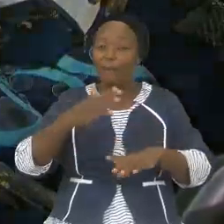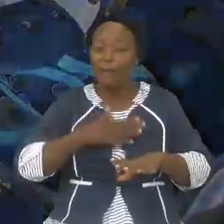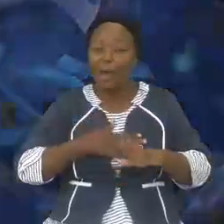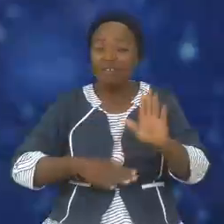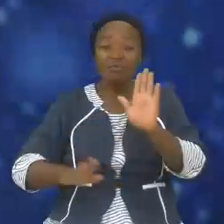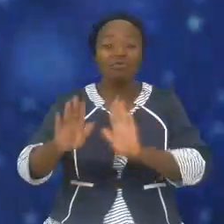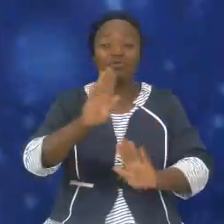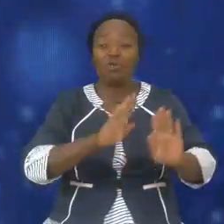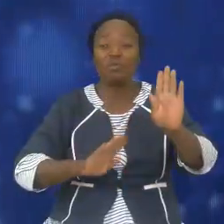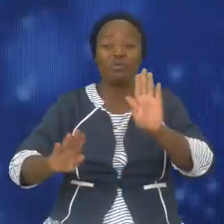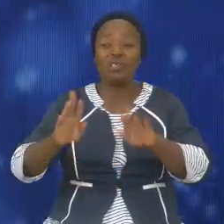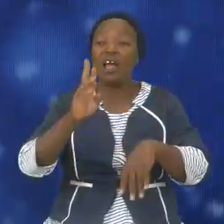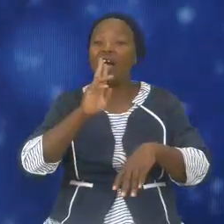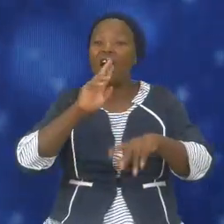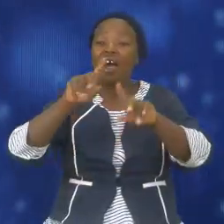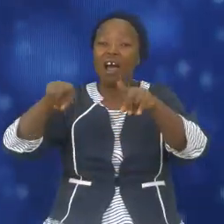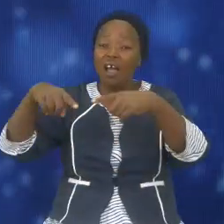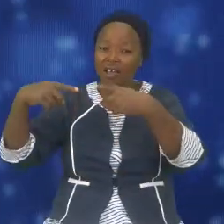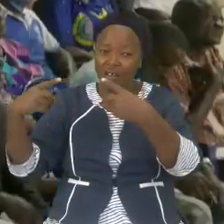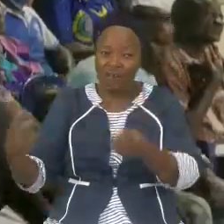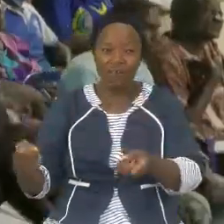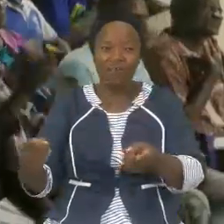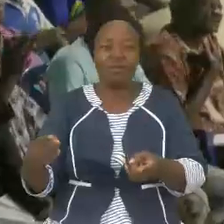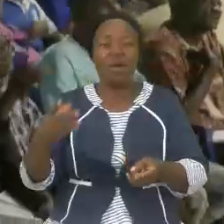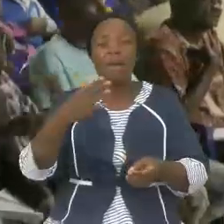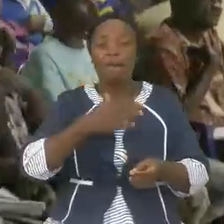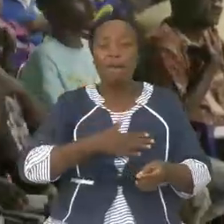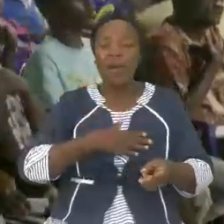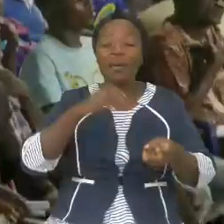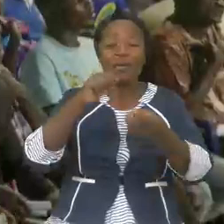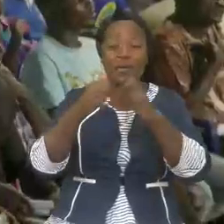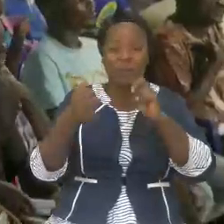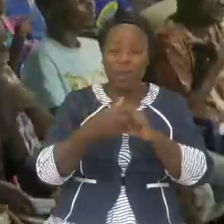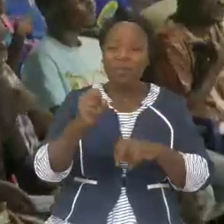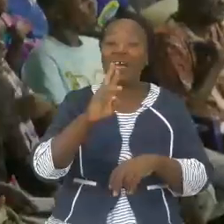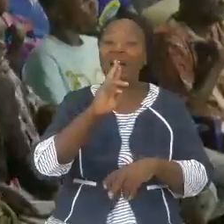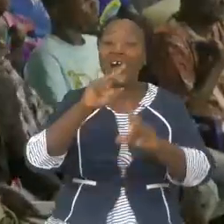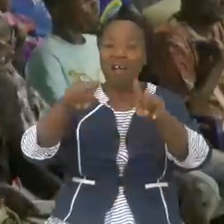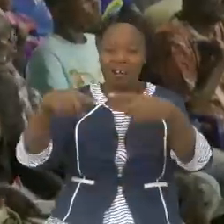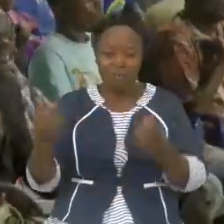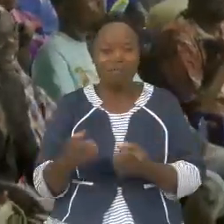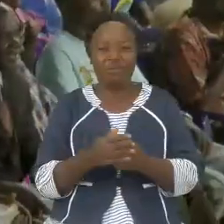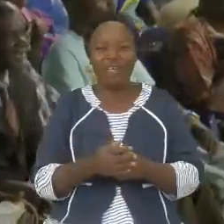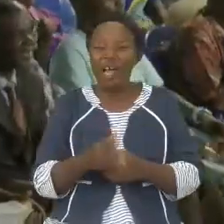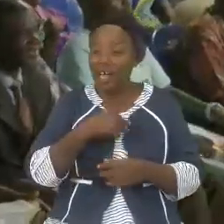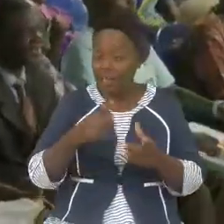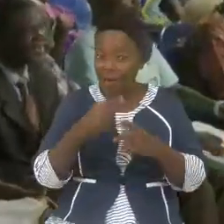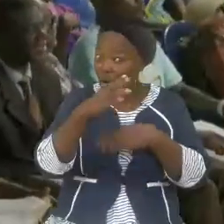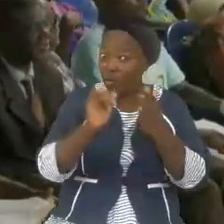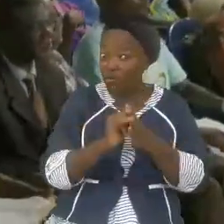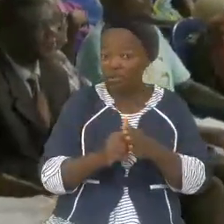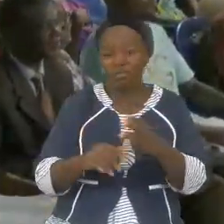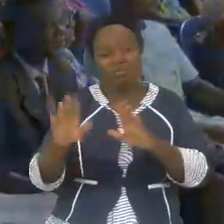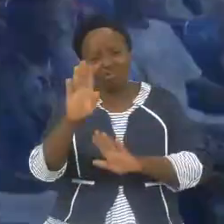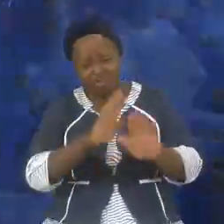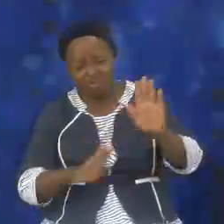gone. I thought you would say that for yourself. And all those things, trauma, trouble,